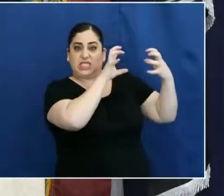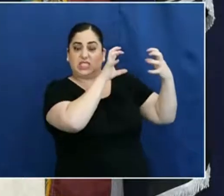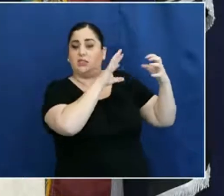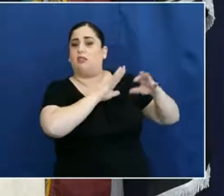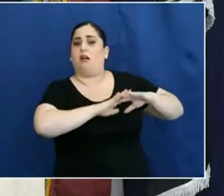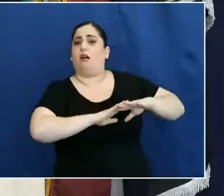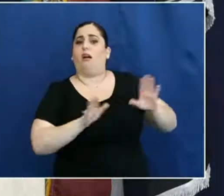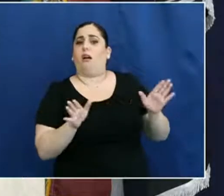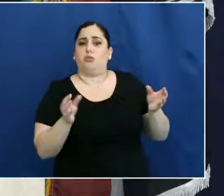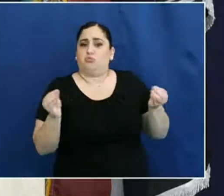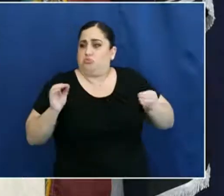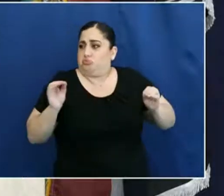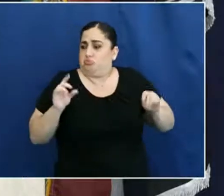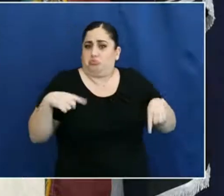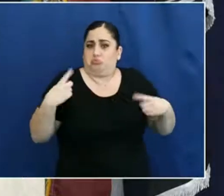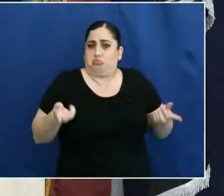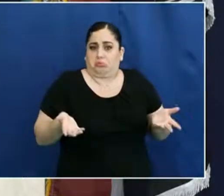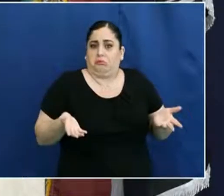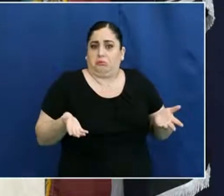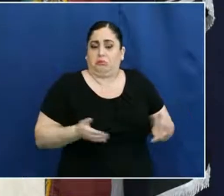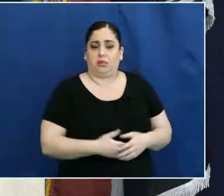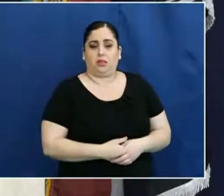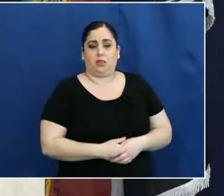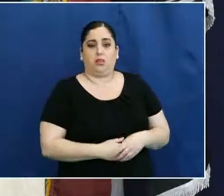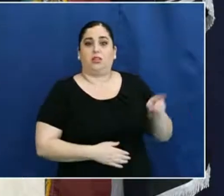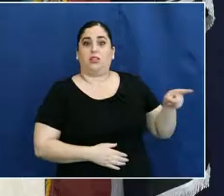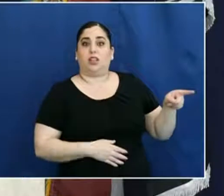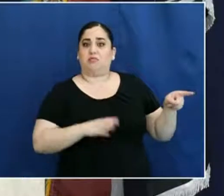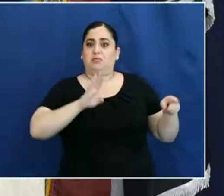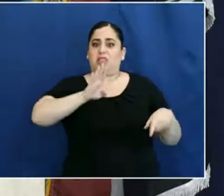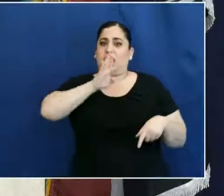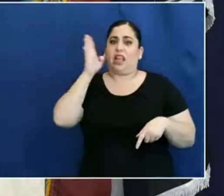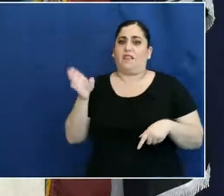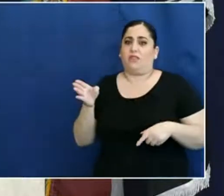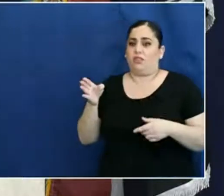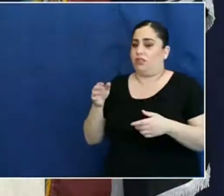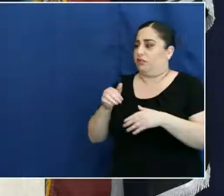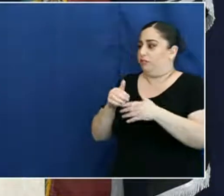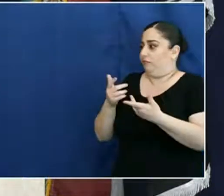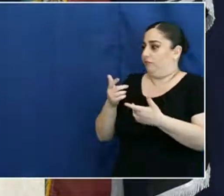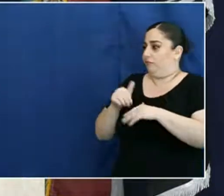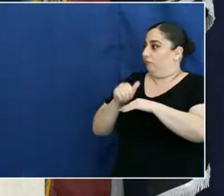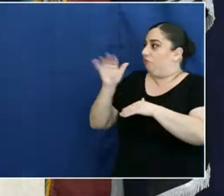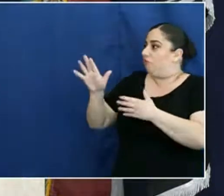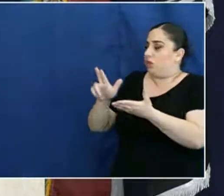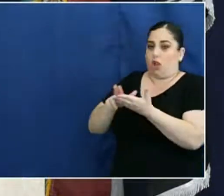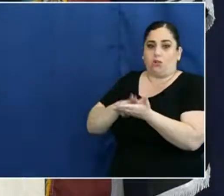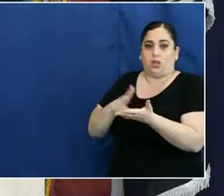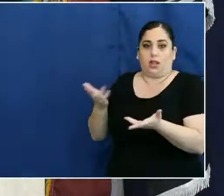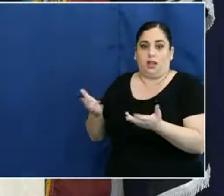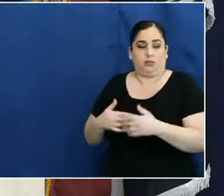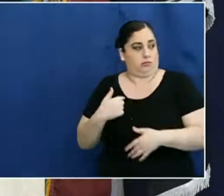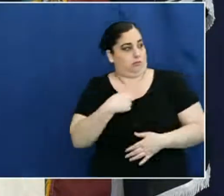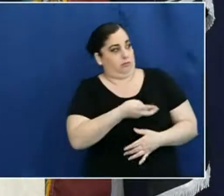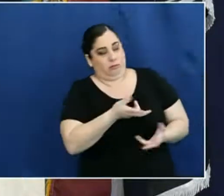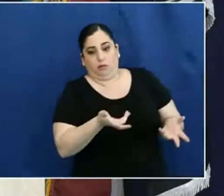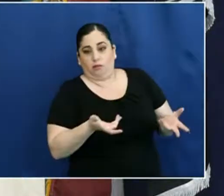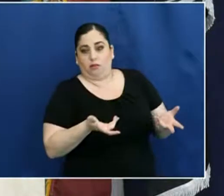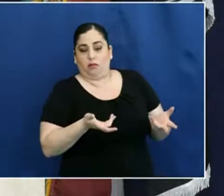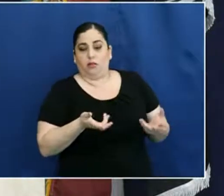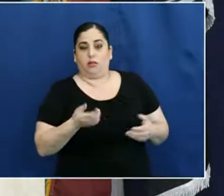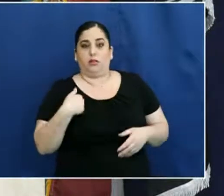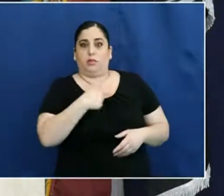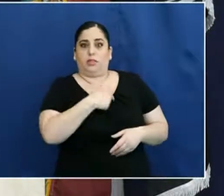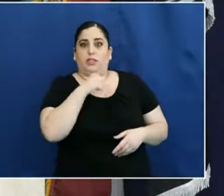received a contract from Blue Shield to sign. And so it wasn't like we didn't reject anything. We just, all parties kind of talking together.